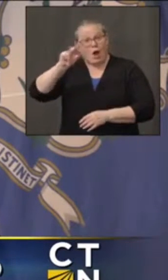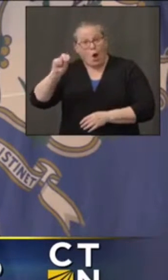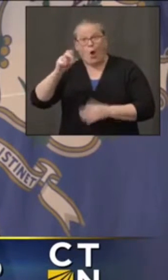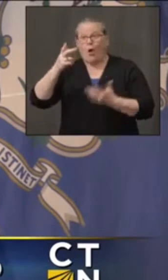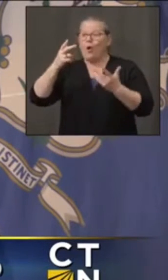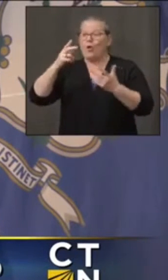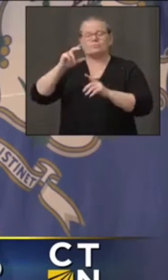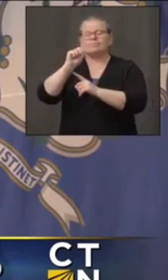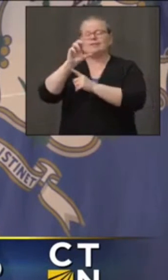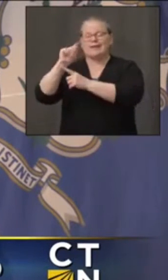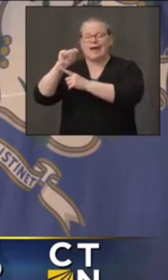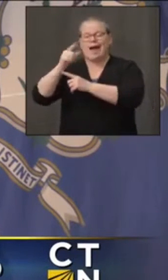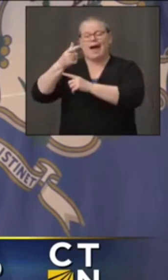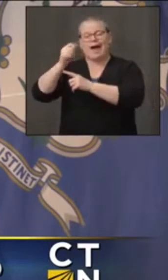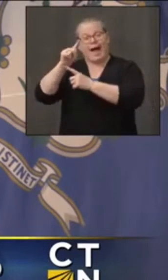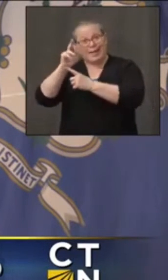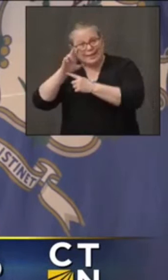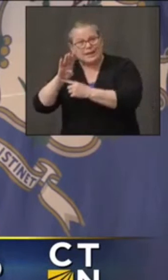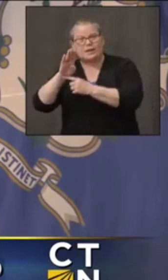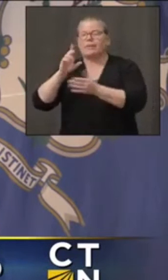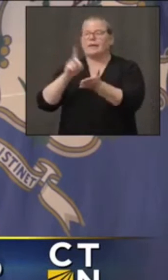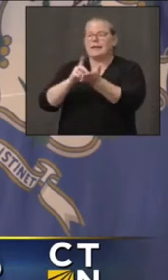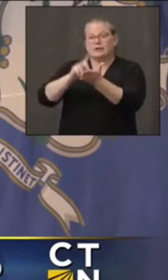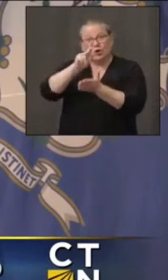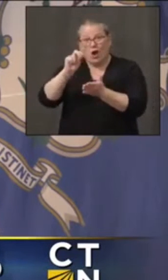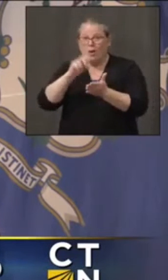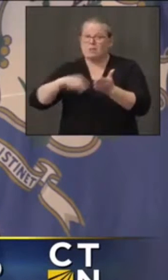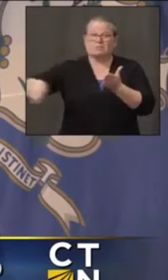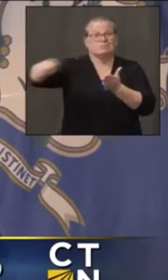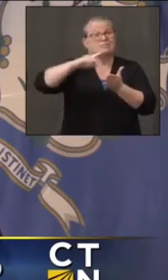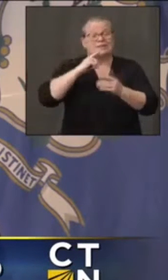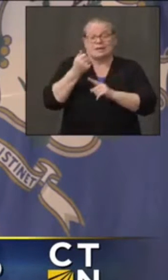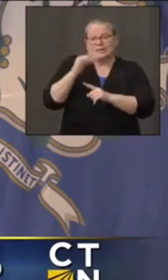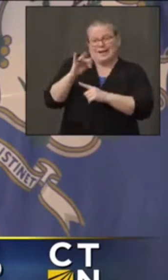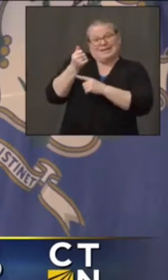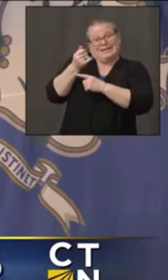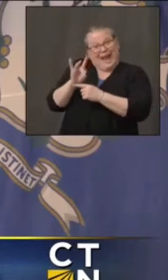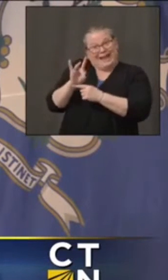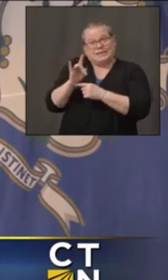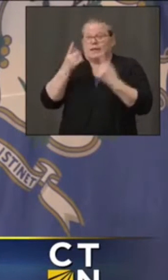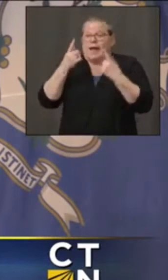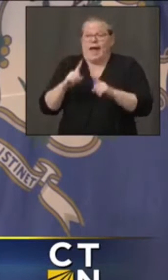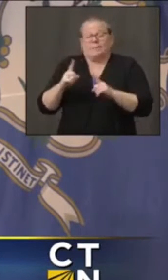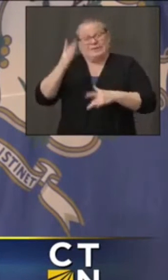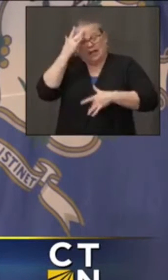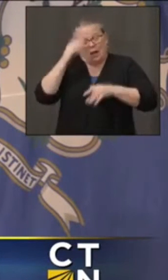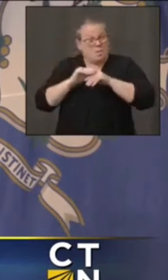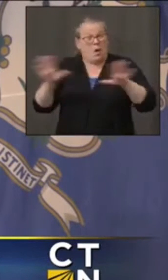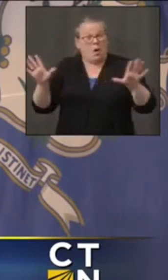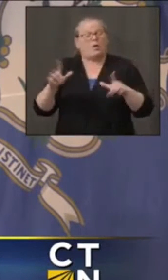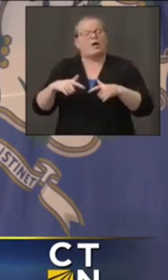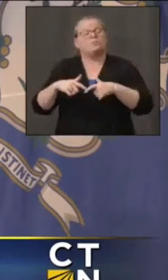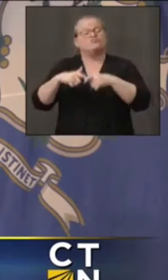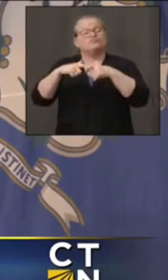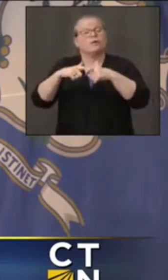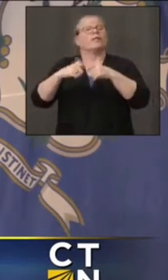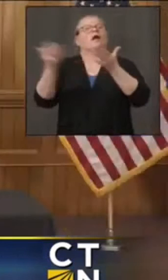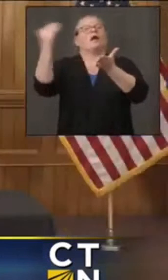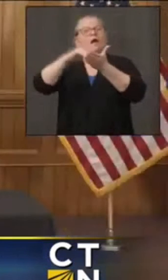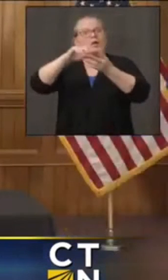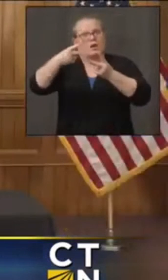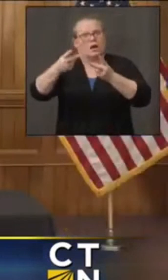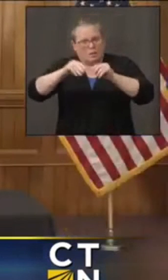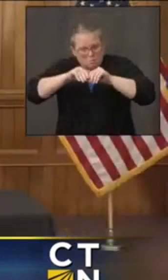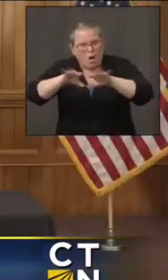you're probably going to have a second resurgence. What we've got to do is contain this second resurgence. Thank you.